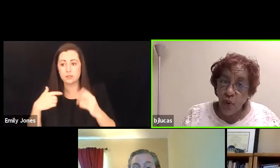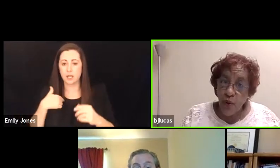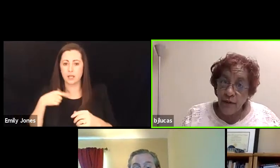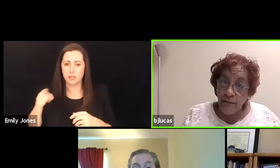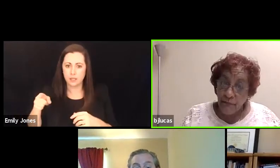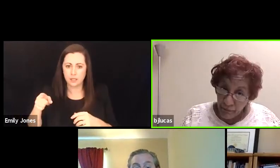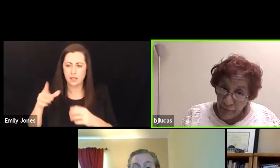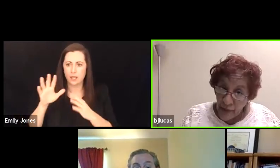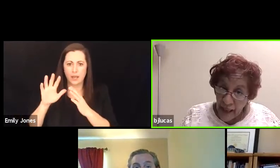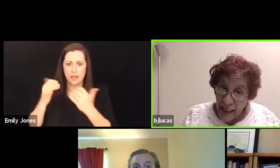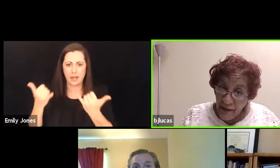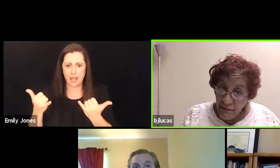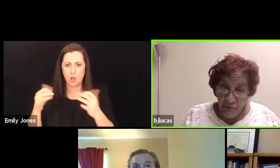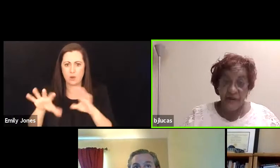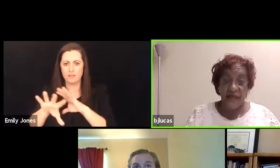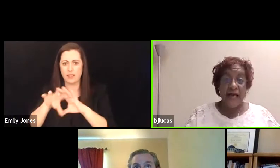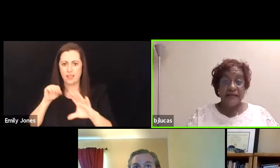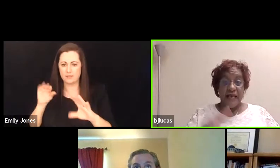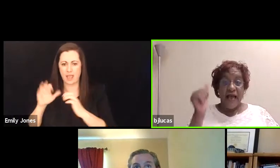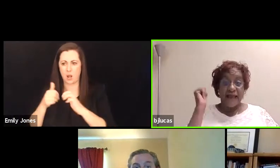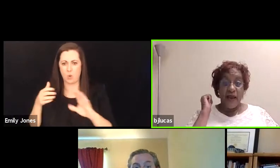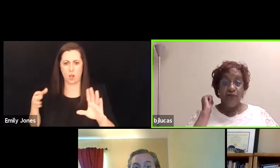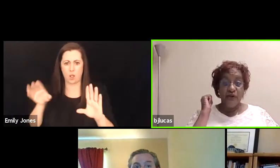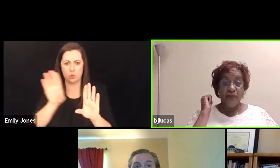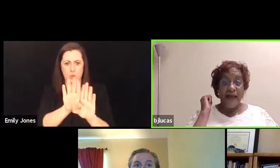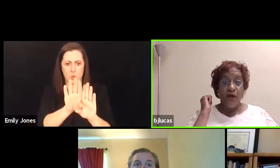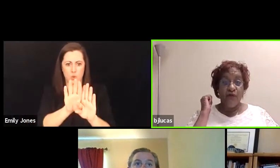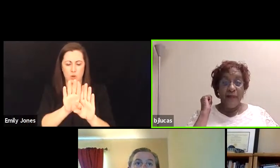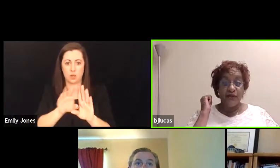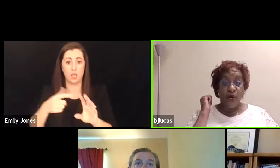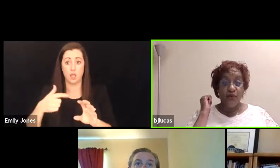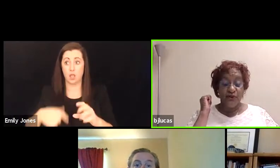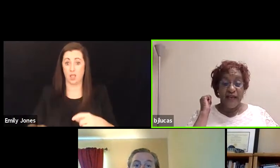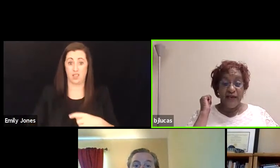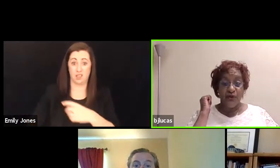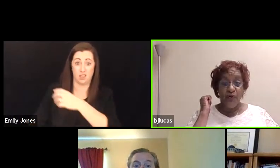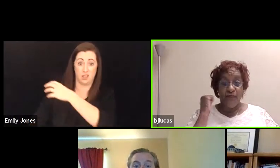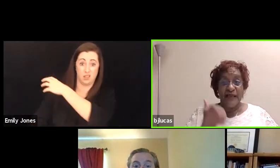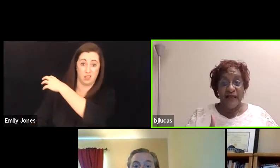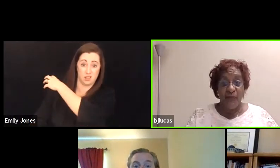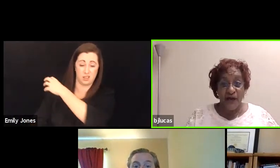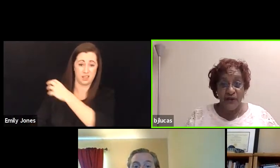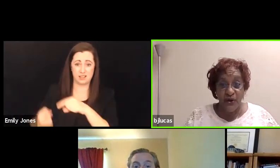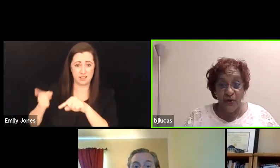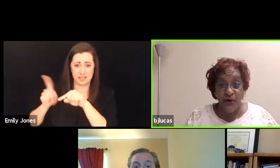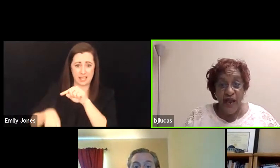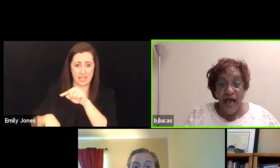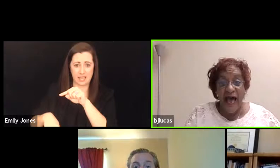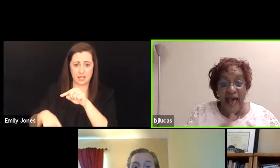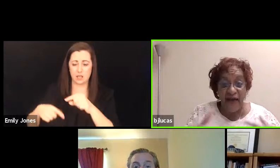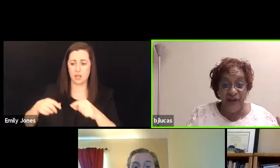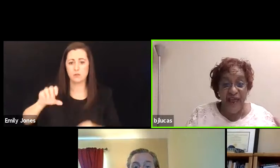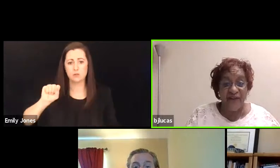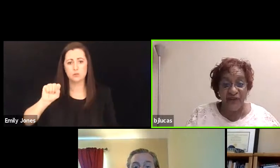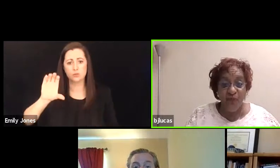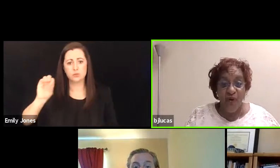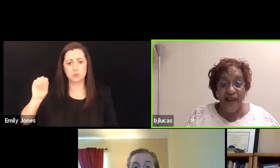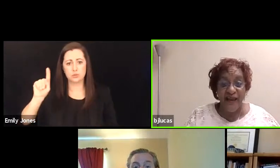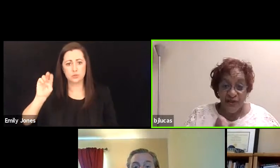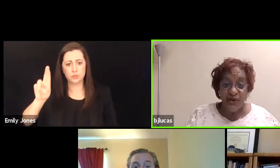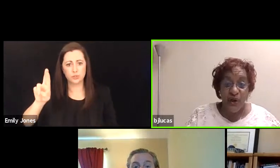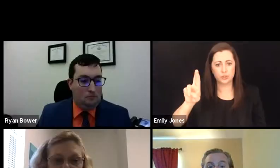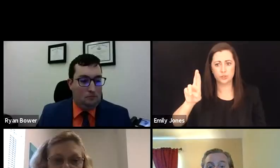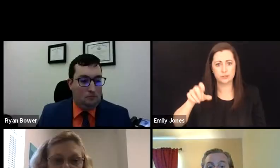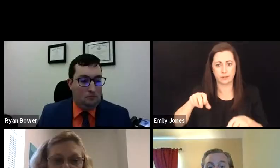close the door? Okay. Because I can't reach back over my shoulder to get to it because I'm on a scooter. I have to have some